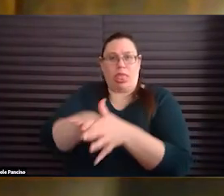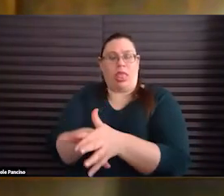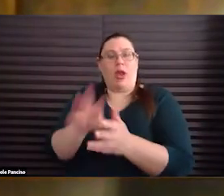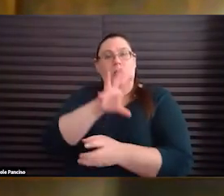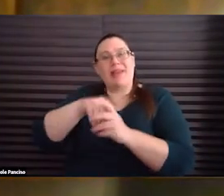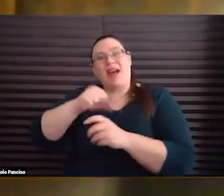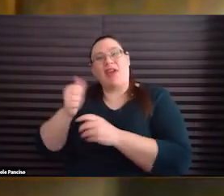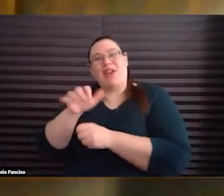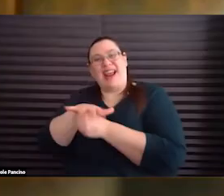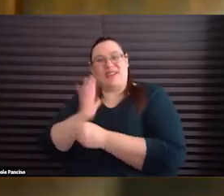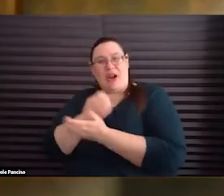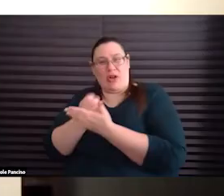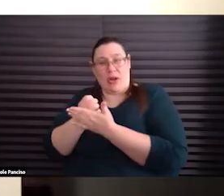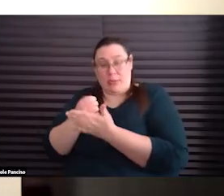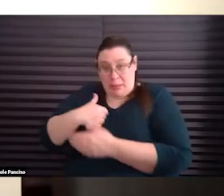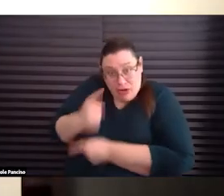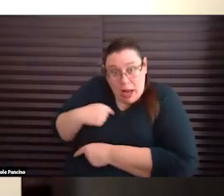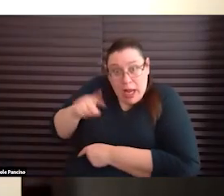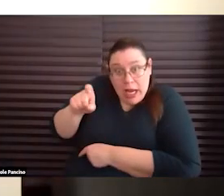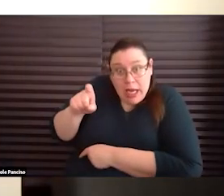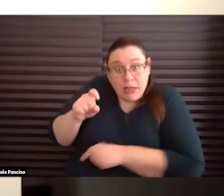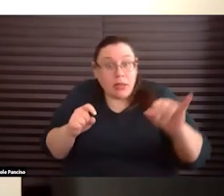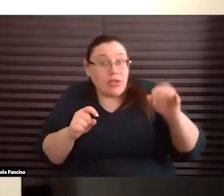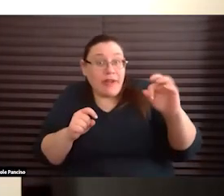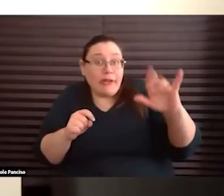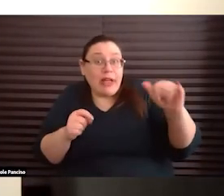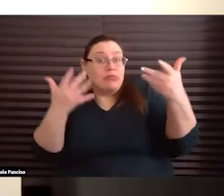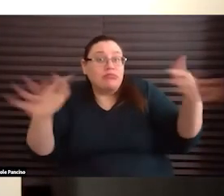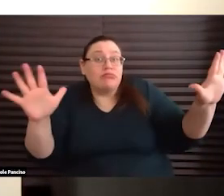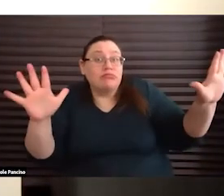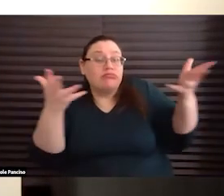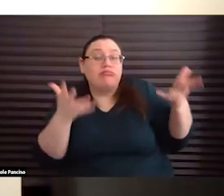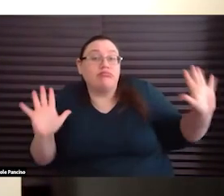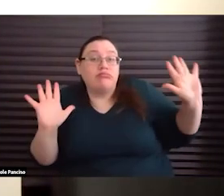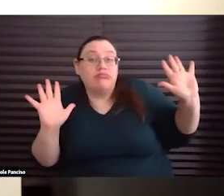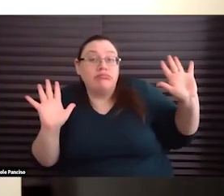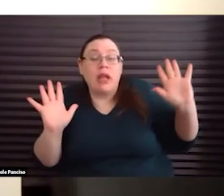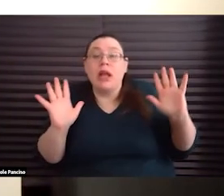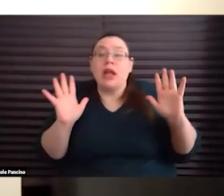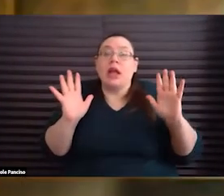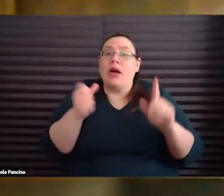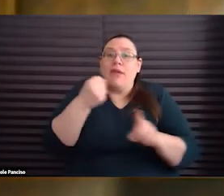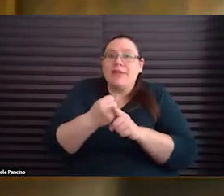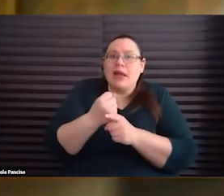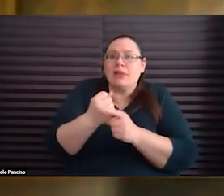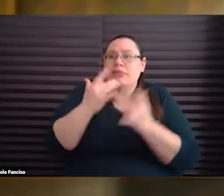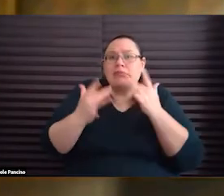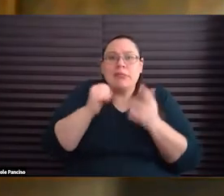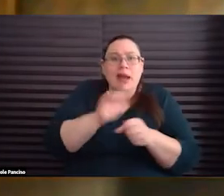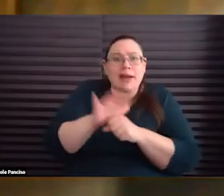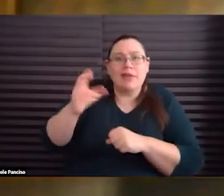economy. Does that sound right to you? It already is. You know, all of a sudden there's a chip shortage